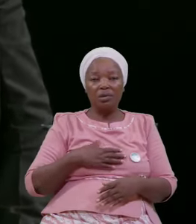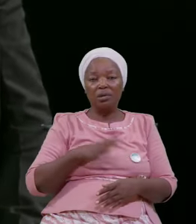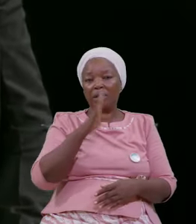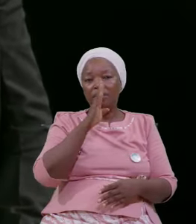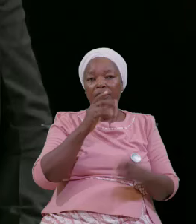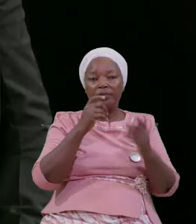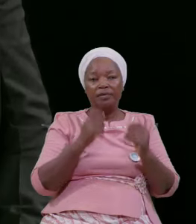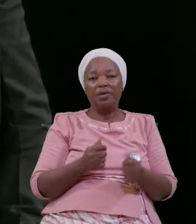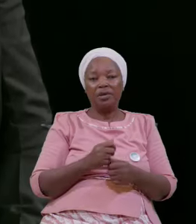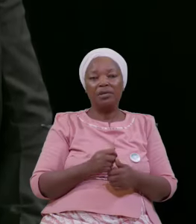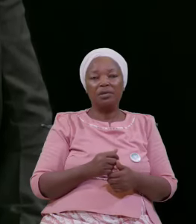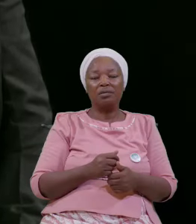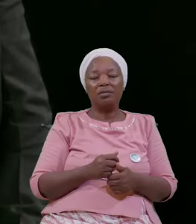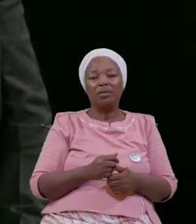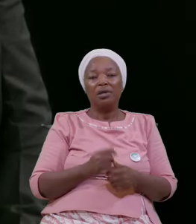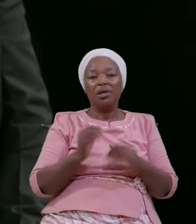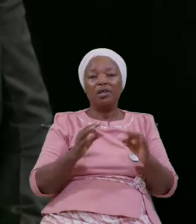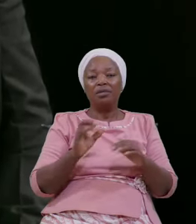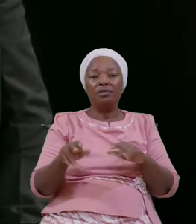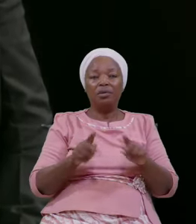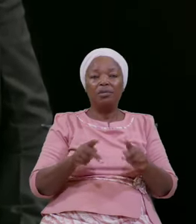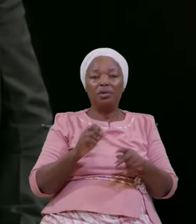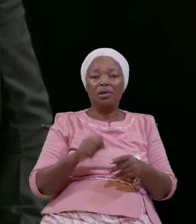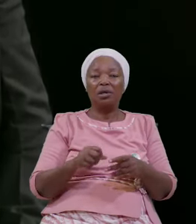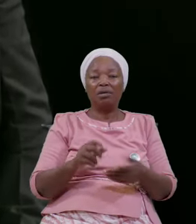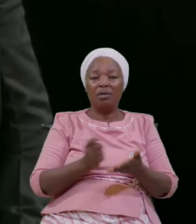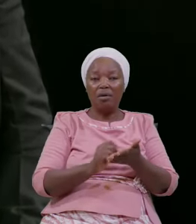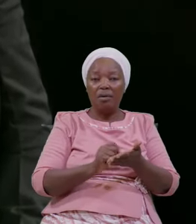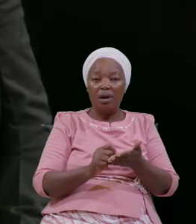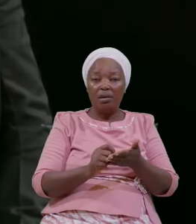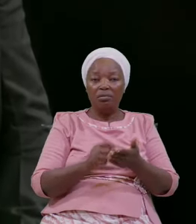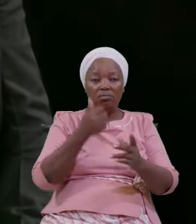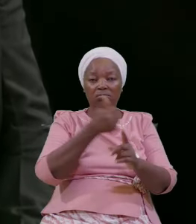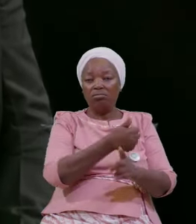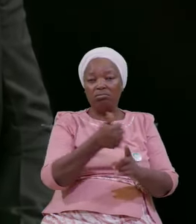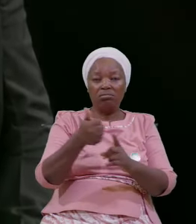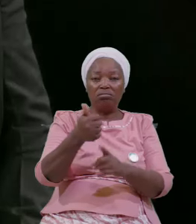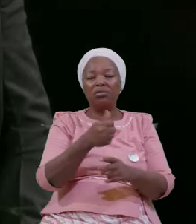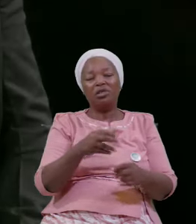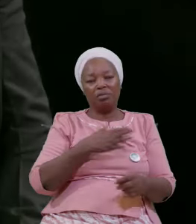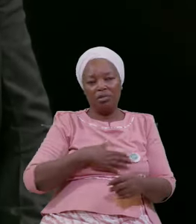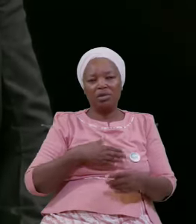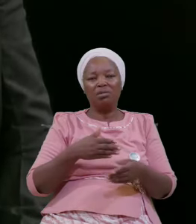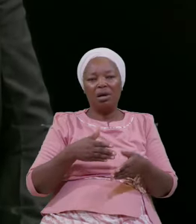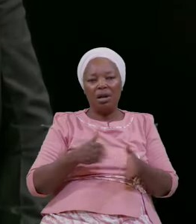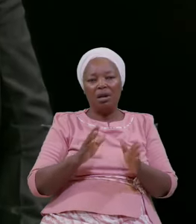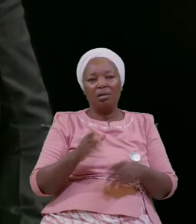so. But help those who cannot feel it by themselves.